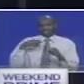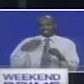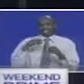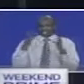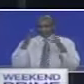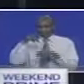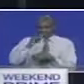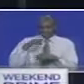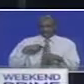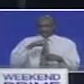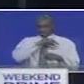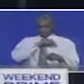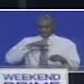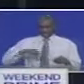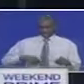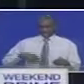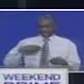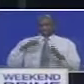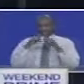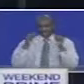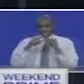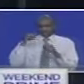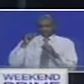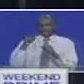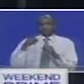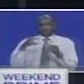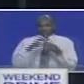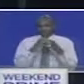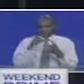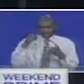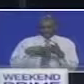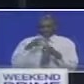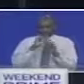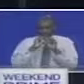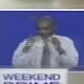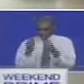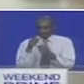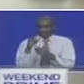where Her Majesty the Queen placed her message to the Commonwealth into the baton.